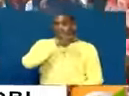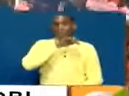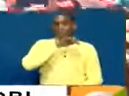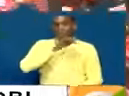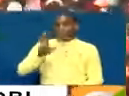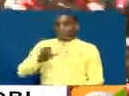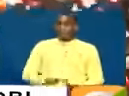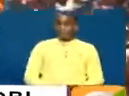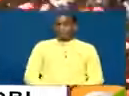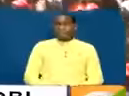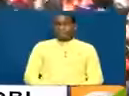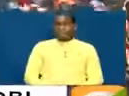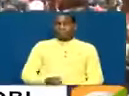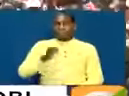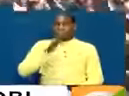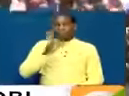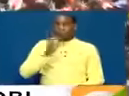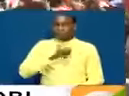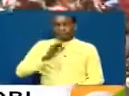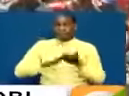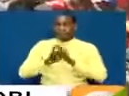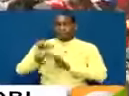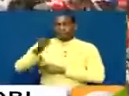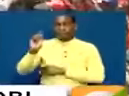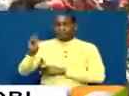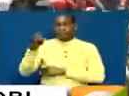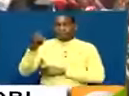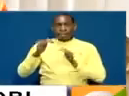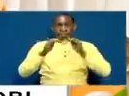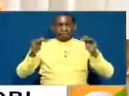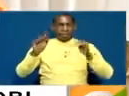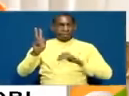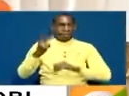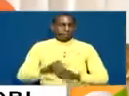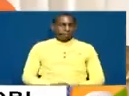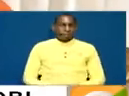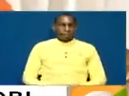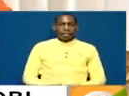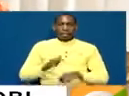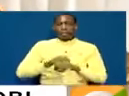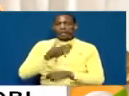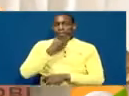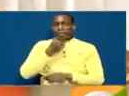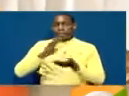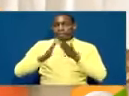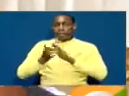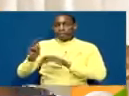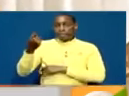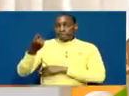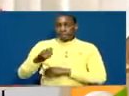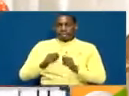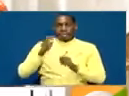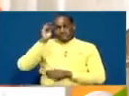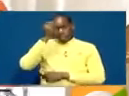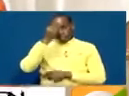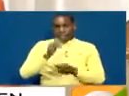Raila Odinga, is sworn as the fifth president of the republic. Saidi hata baba ataingia kama rais na Martha